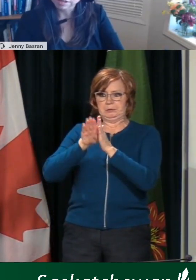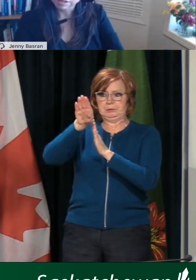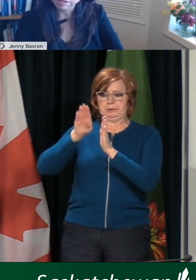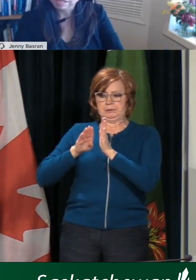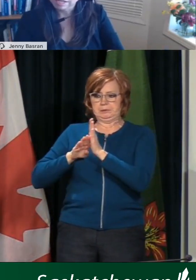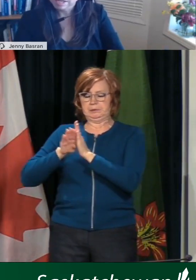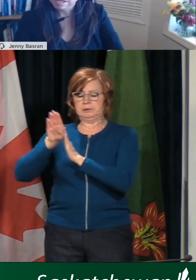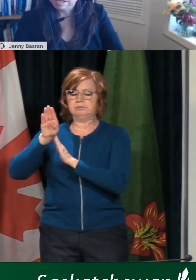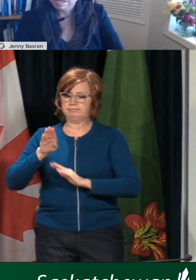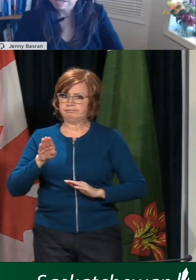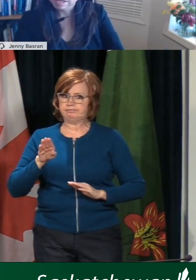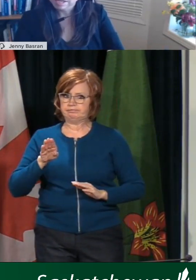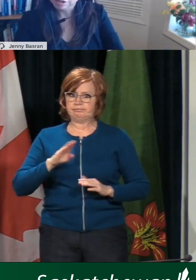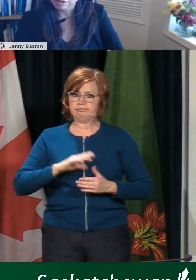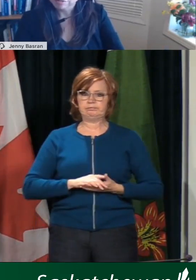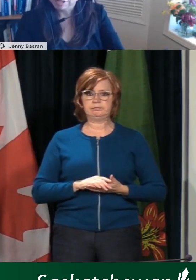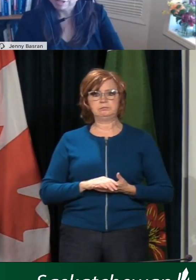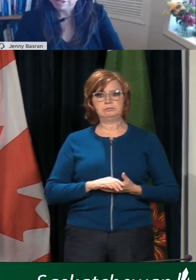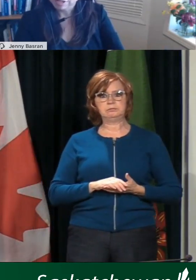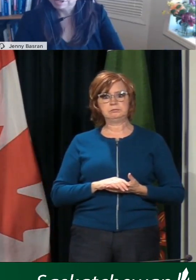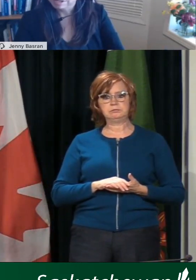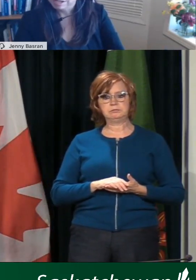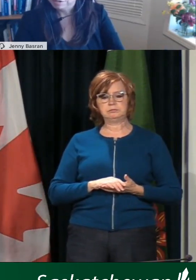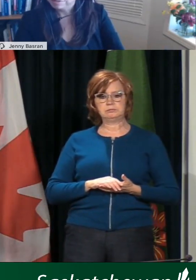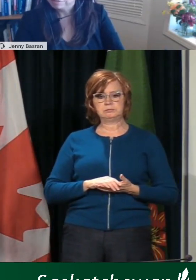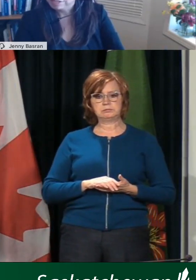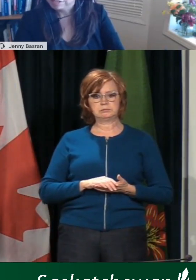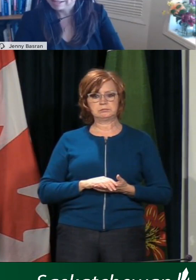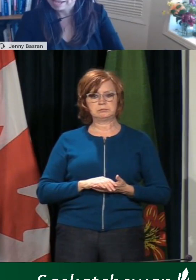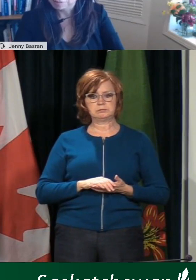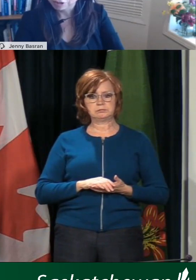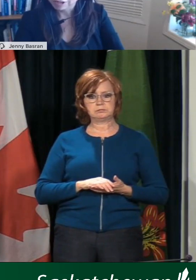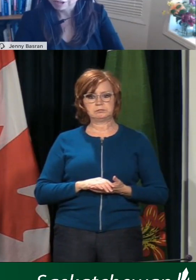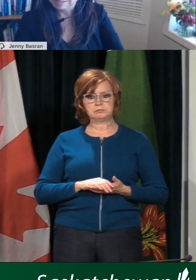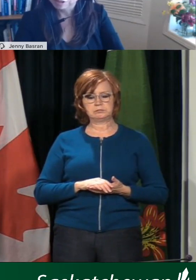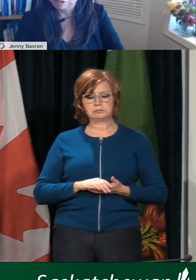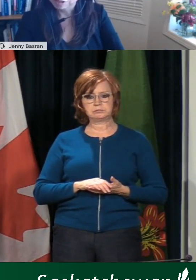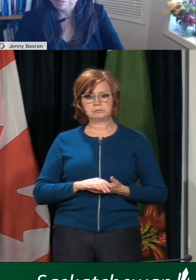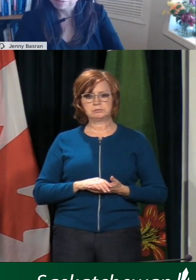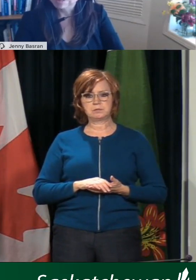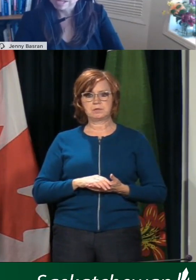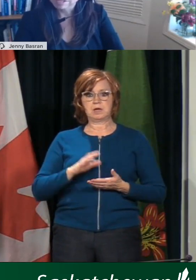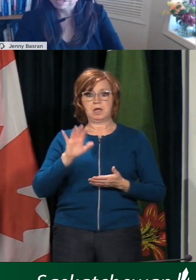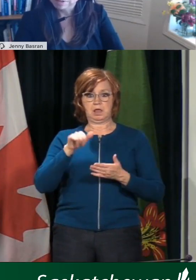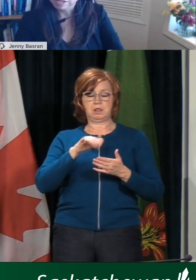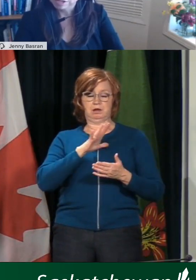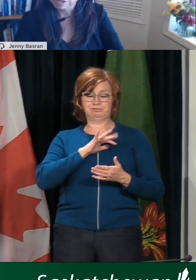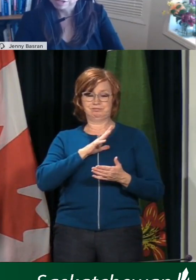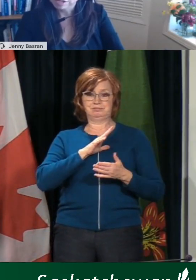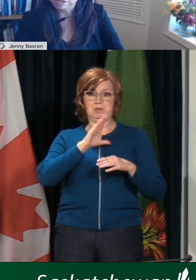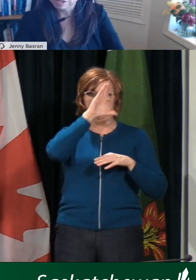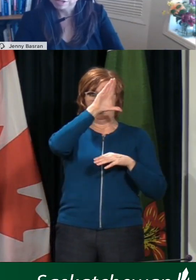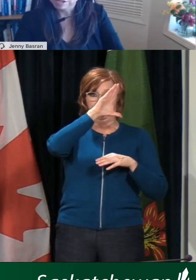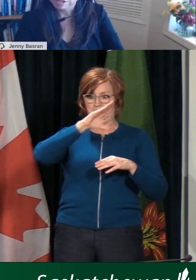definitely flattened the curve, and I'm going to reference the hammer in a little bit, but we've flattened it quite